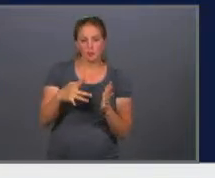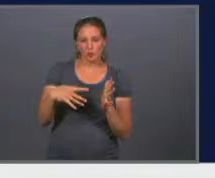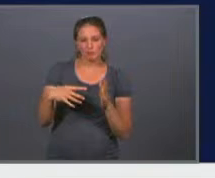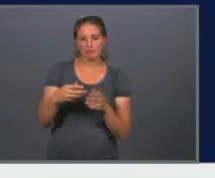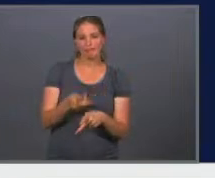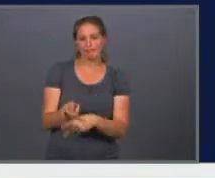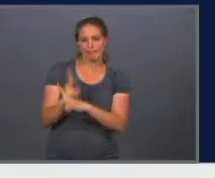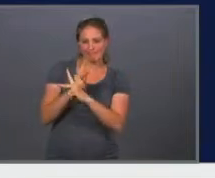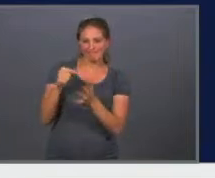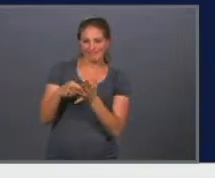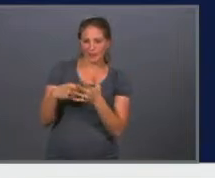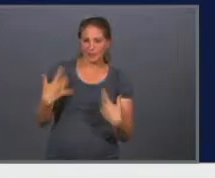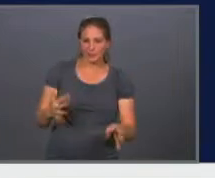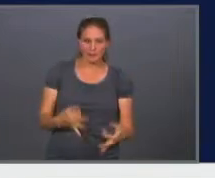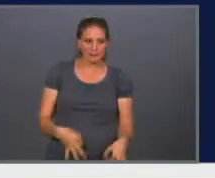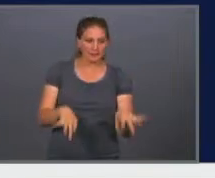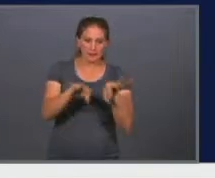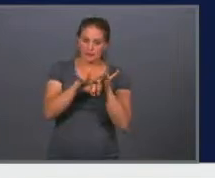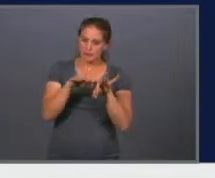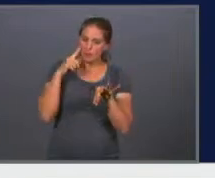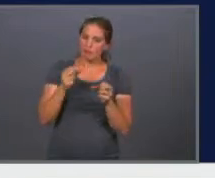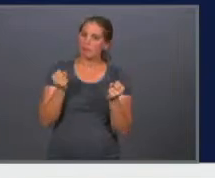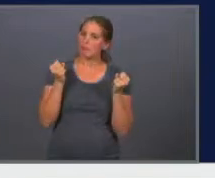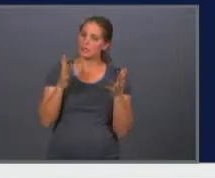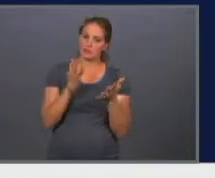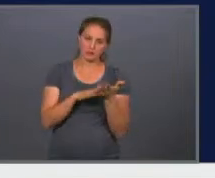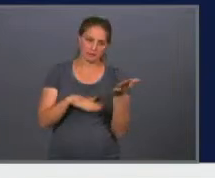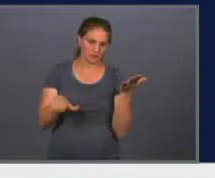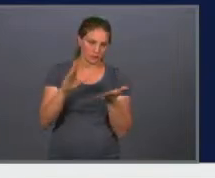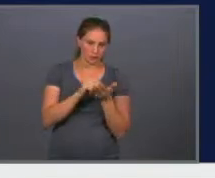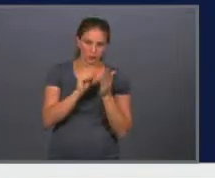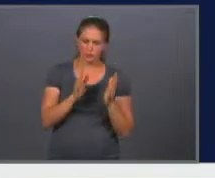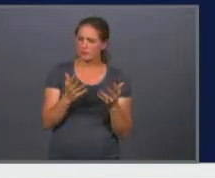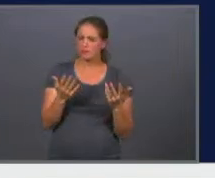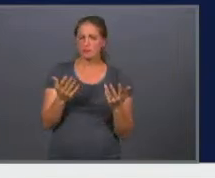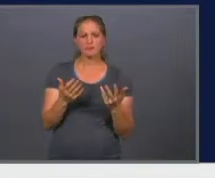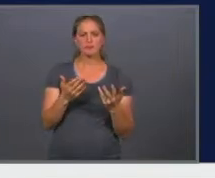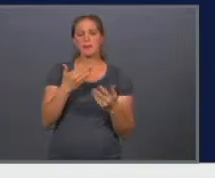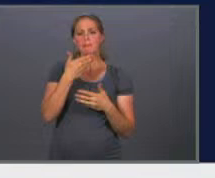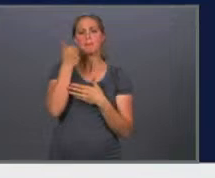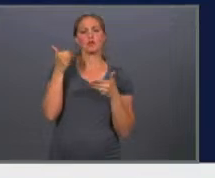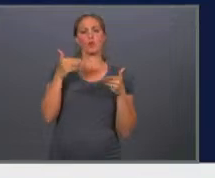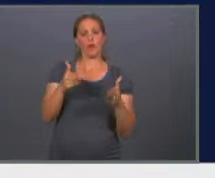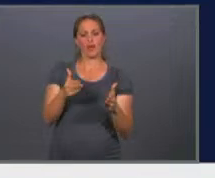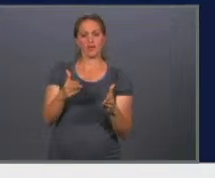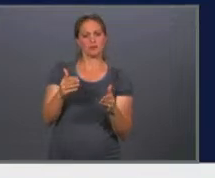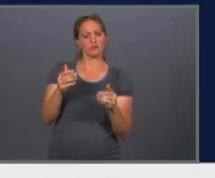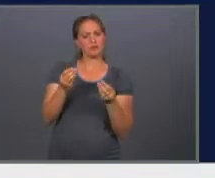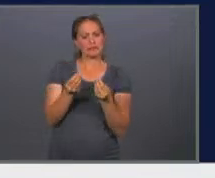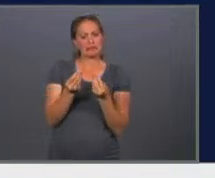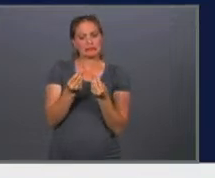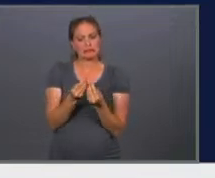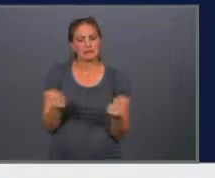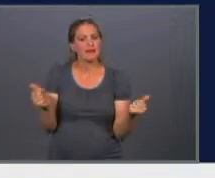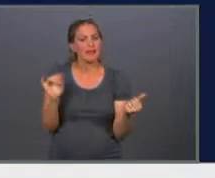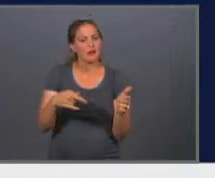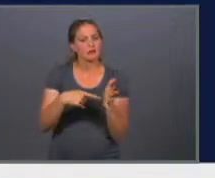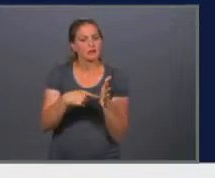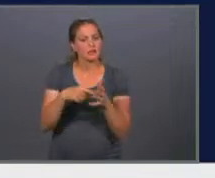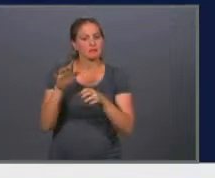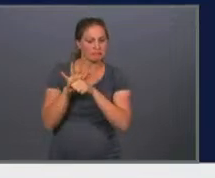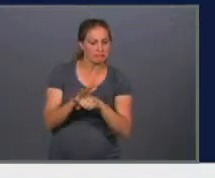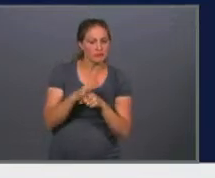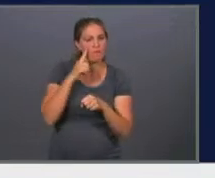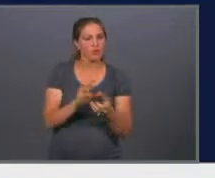significant problems for many college students. What do you think is the best way to alleviate this debt's pressure on the economy and on